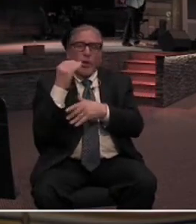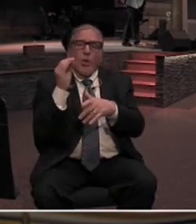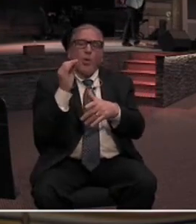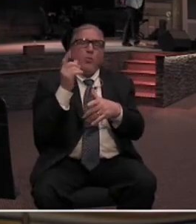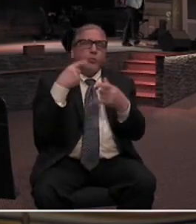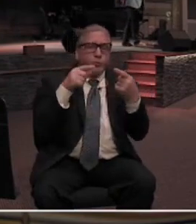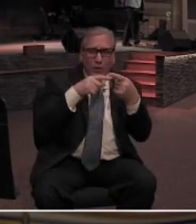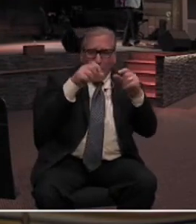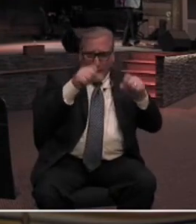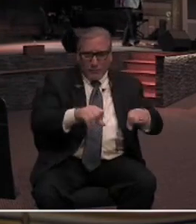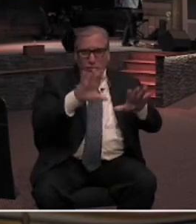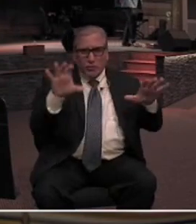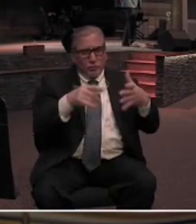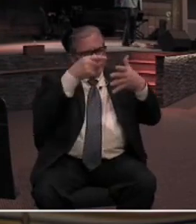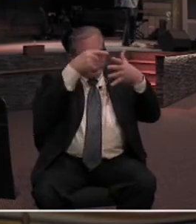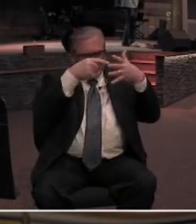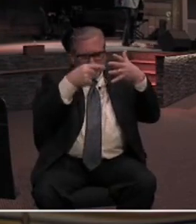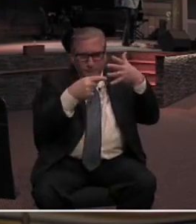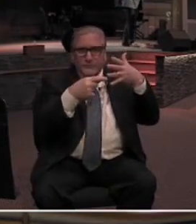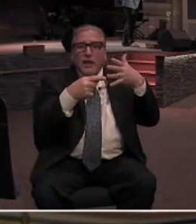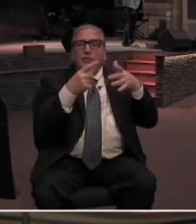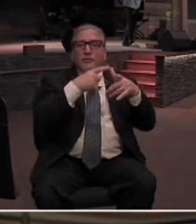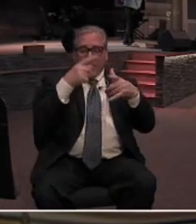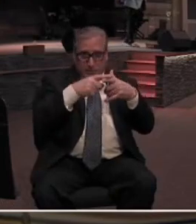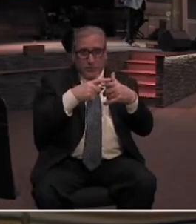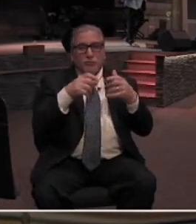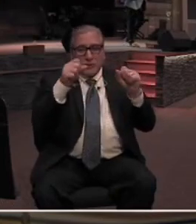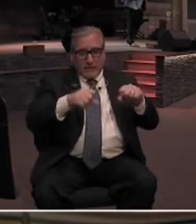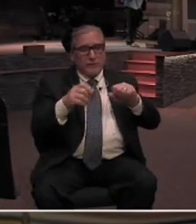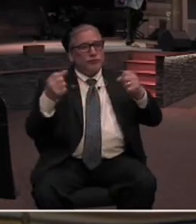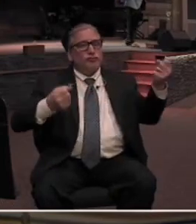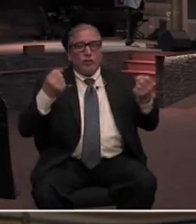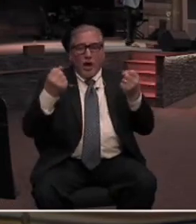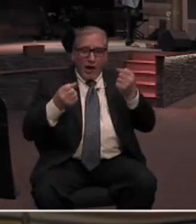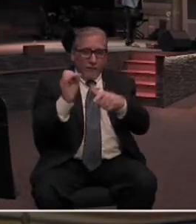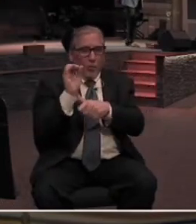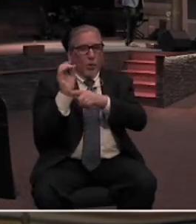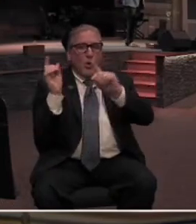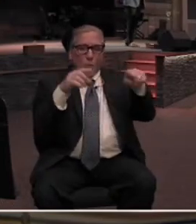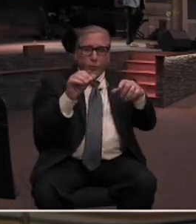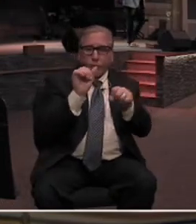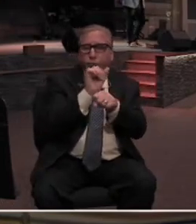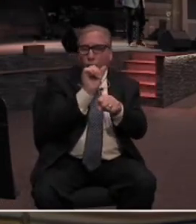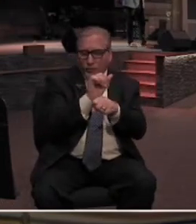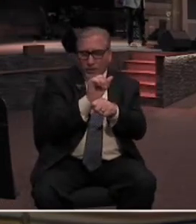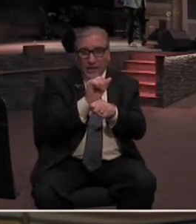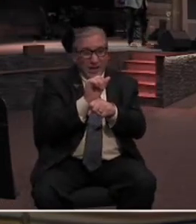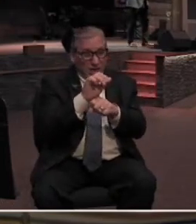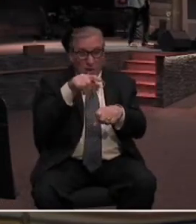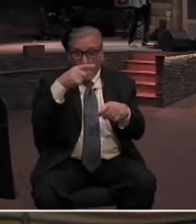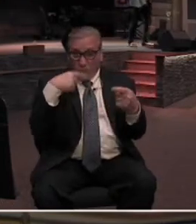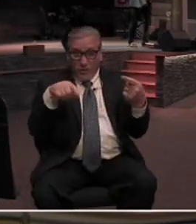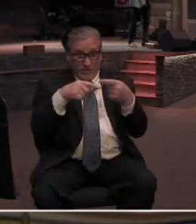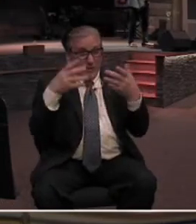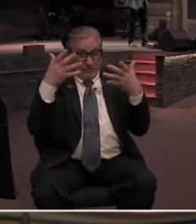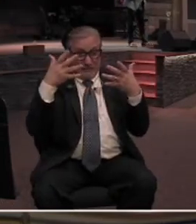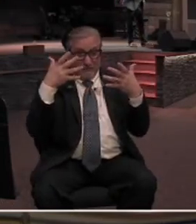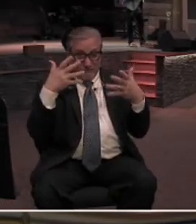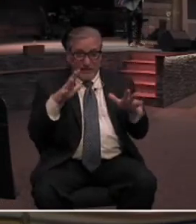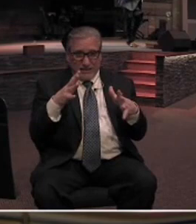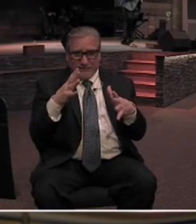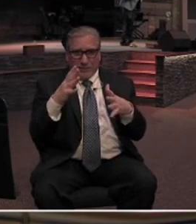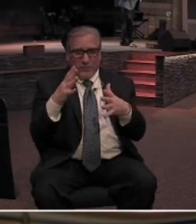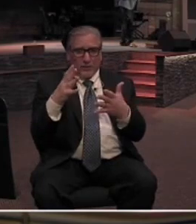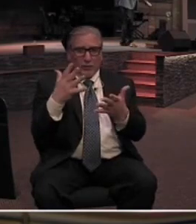do this, we'll release you to drive or go back to work. Well, laying in that bed coming out from under the